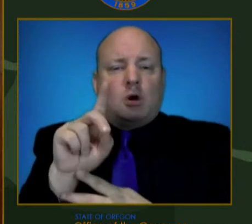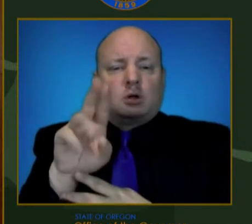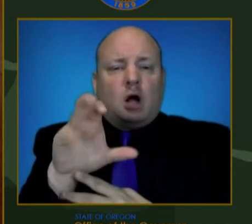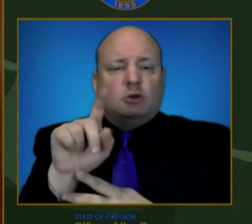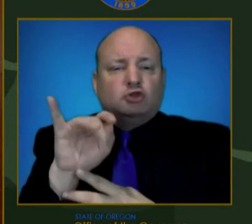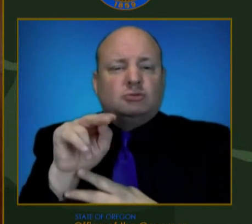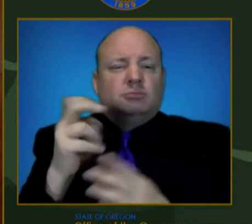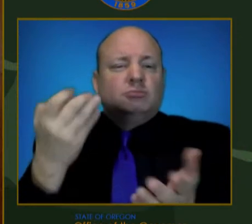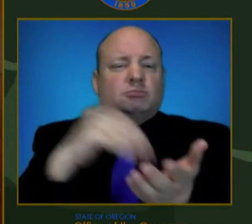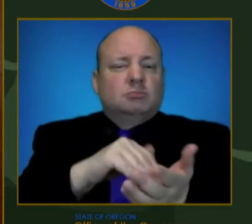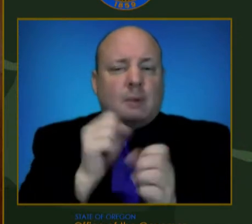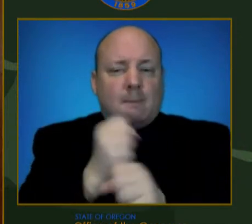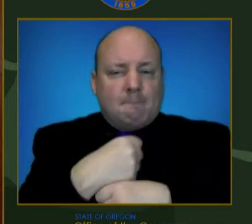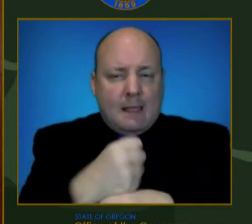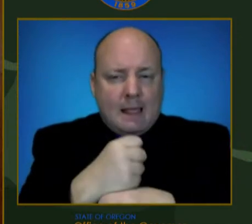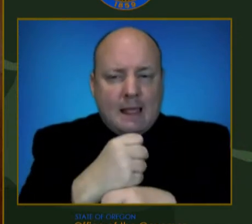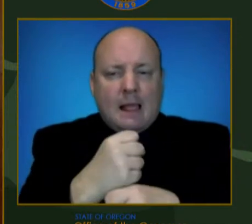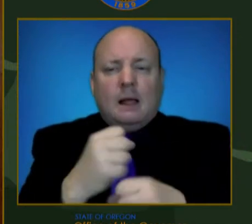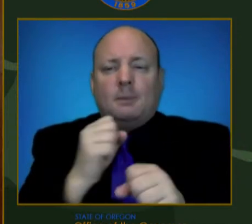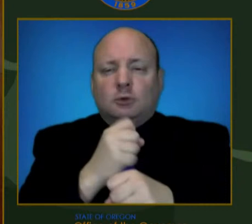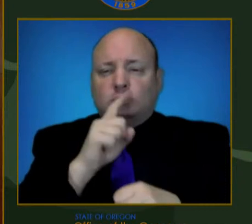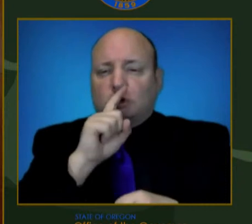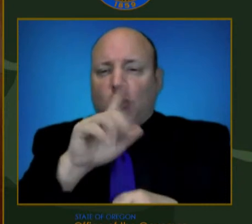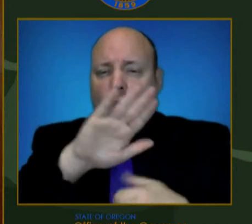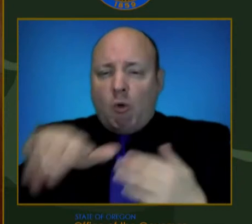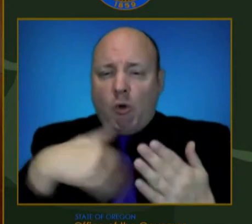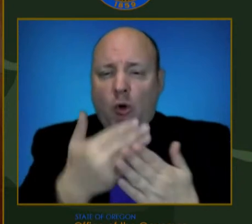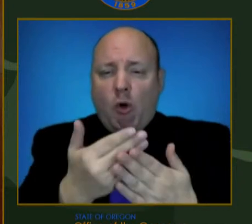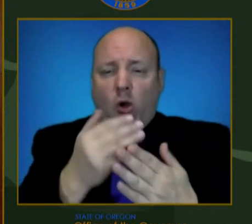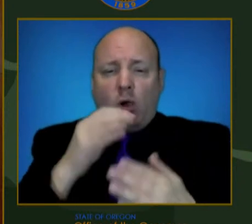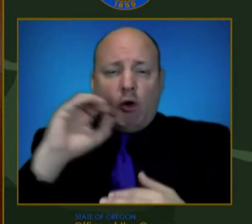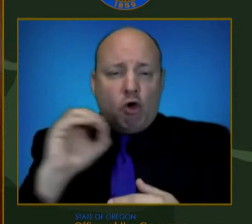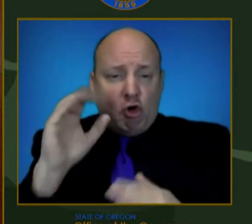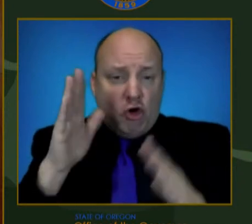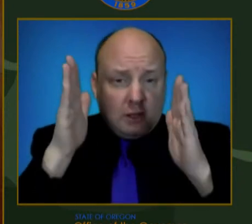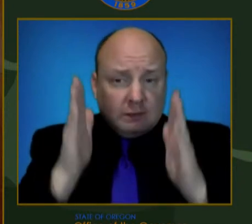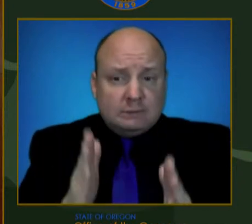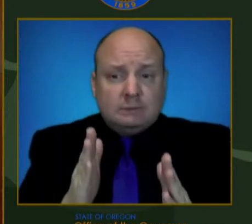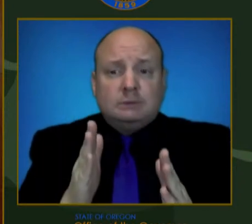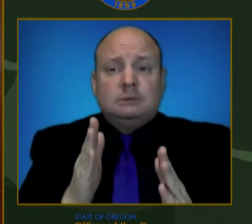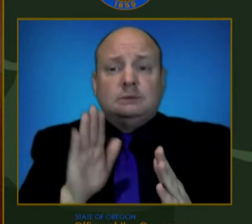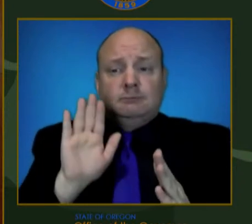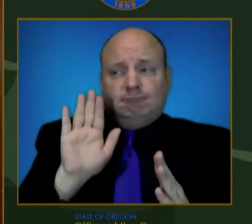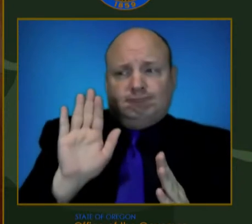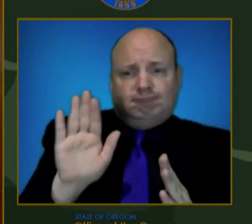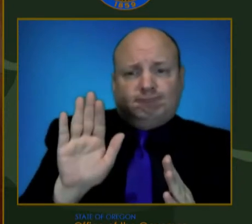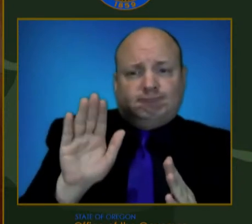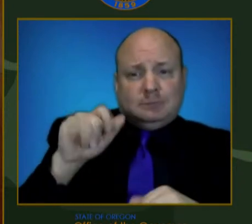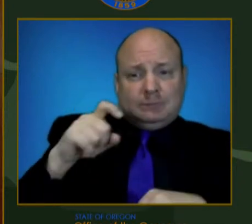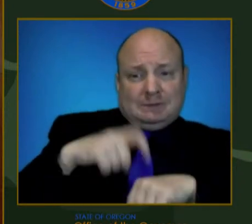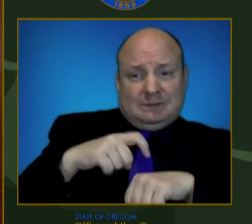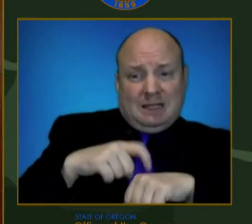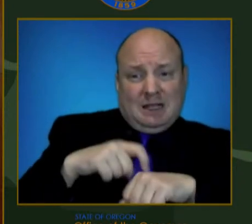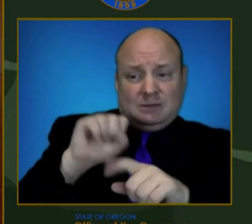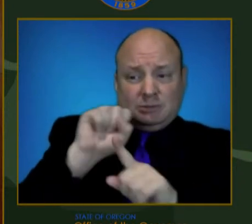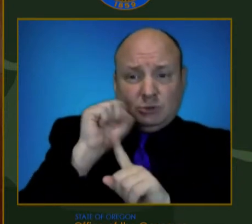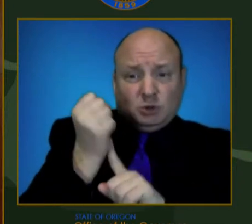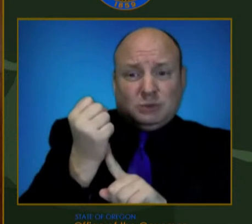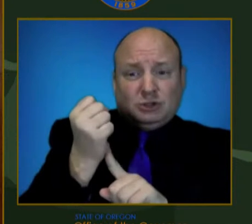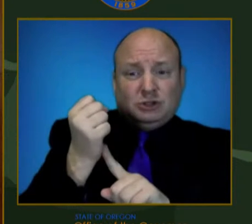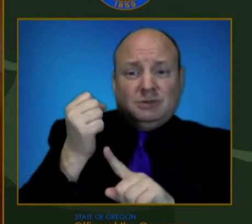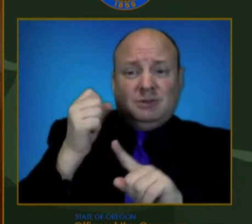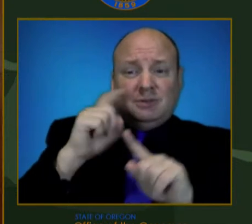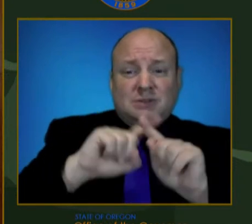all Oregonians. And during an era when state after state is rolling